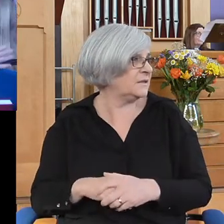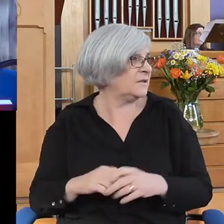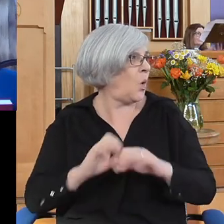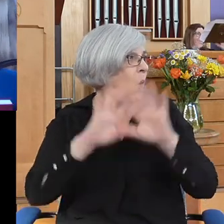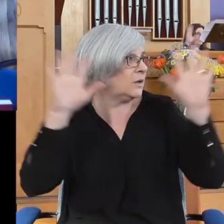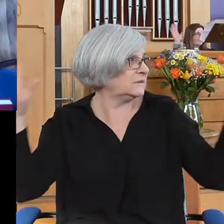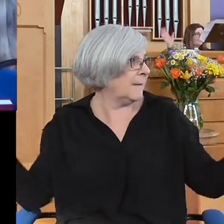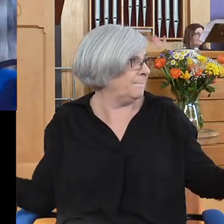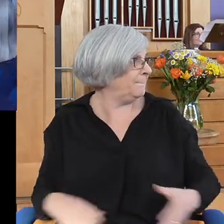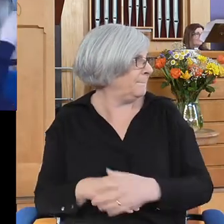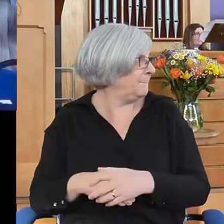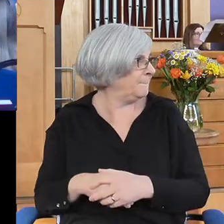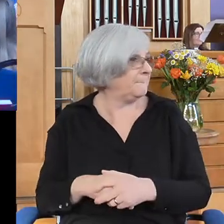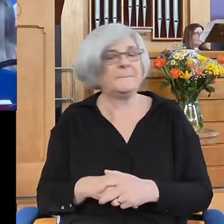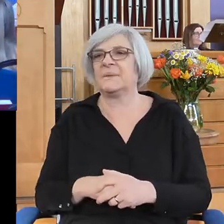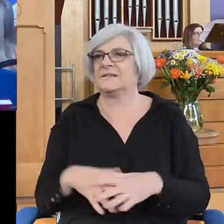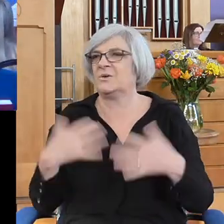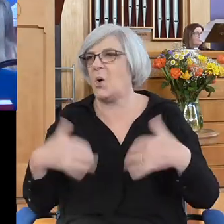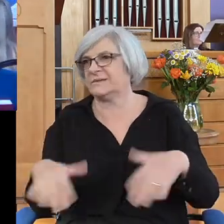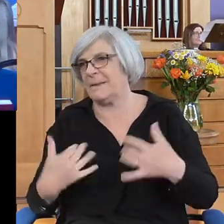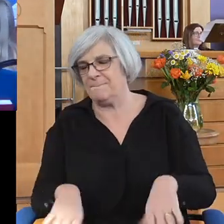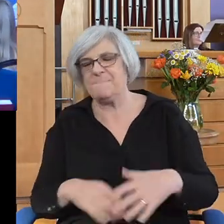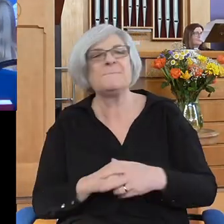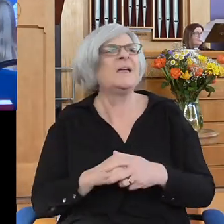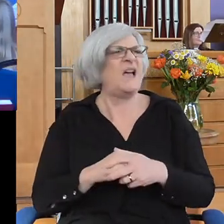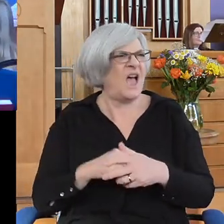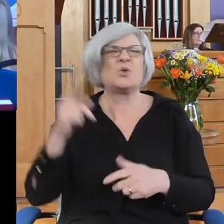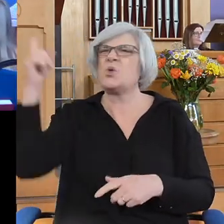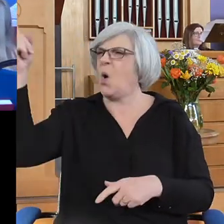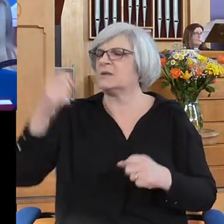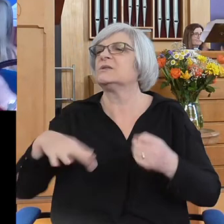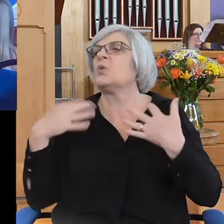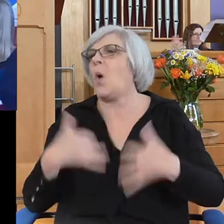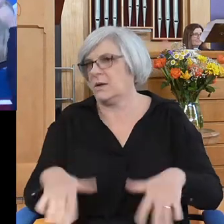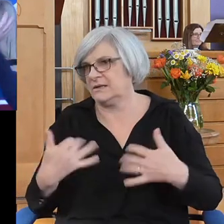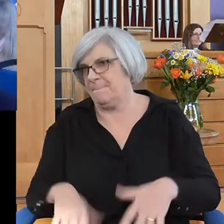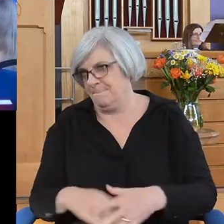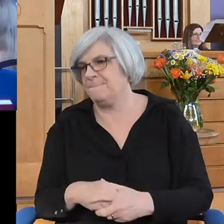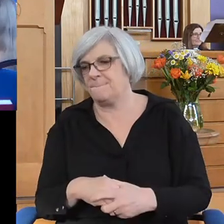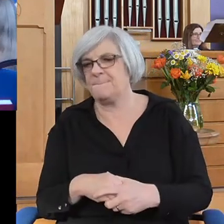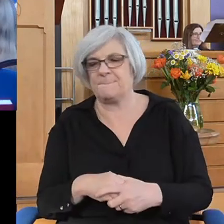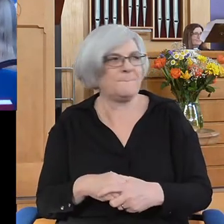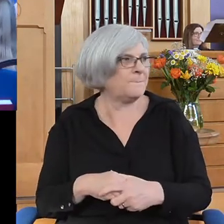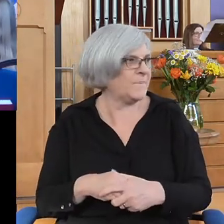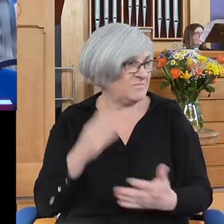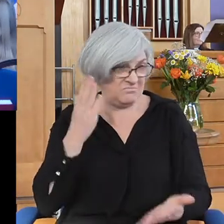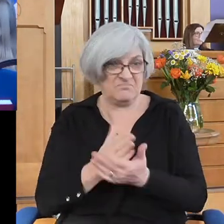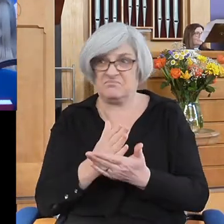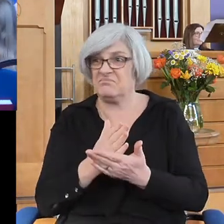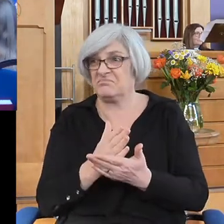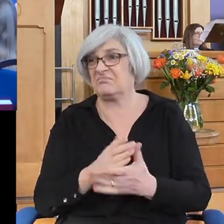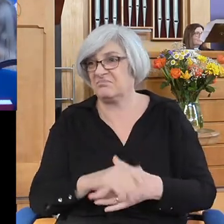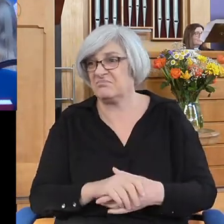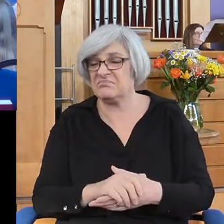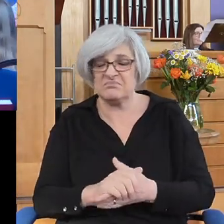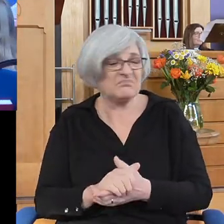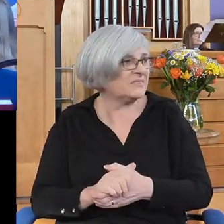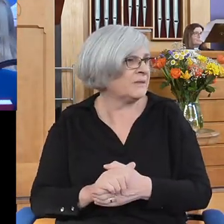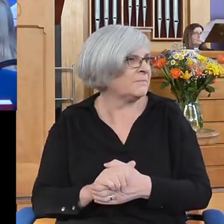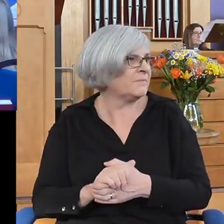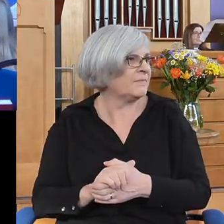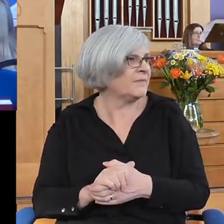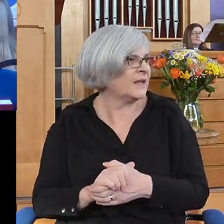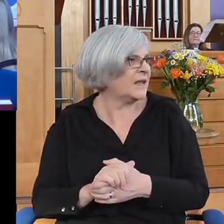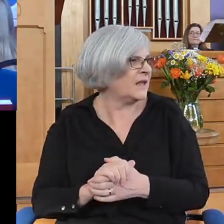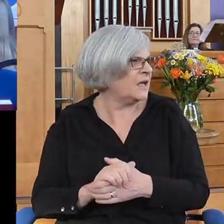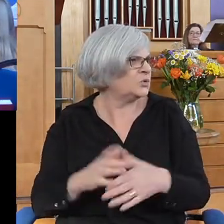Awesome. And our God is pretty awesome, isn't he? So how do